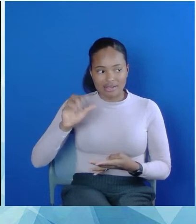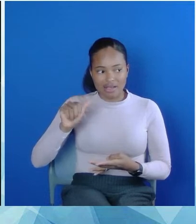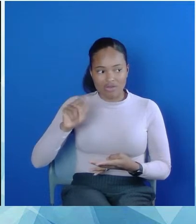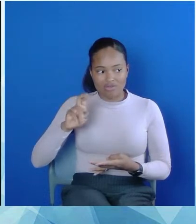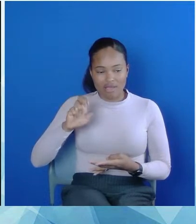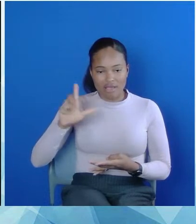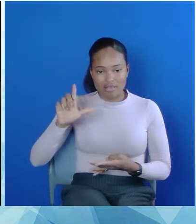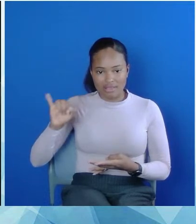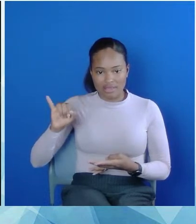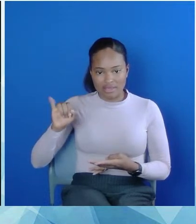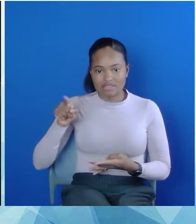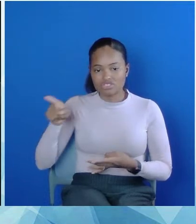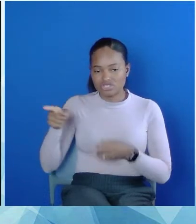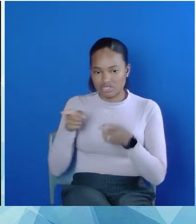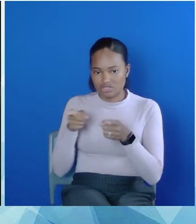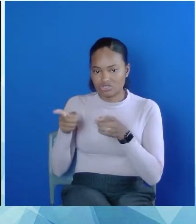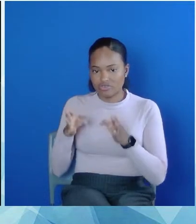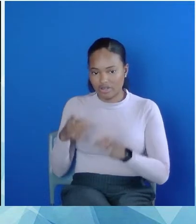blind programs.